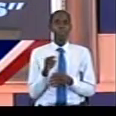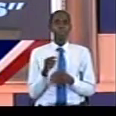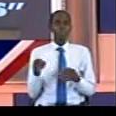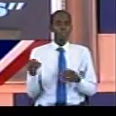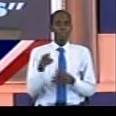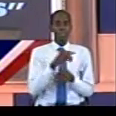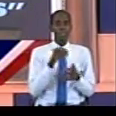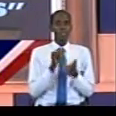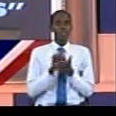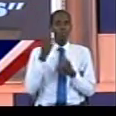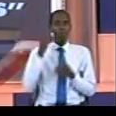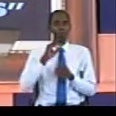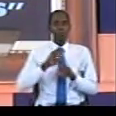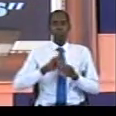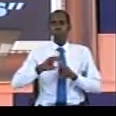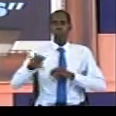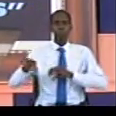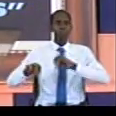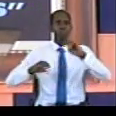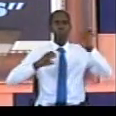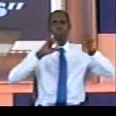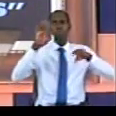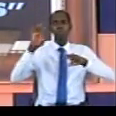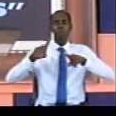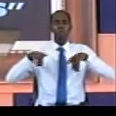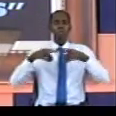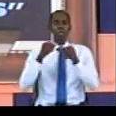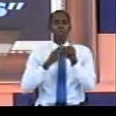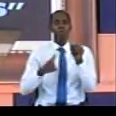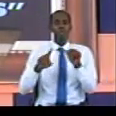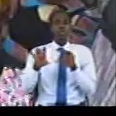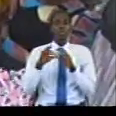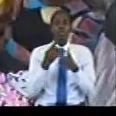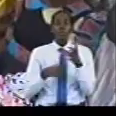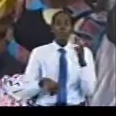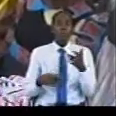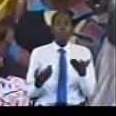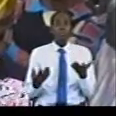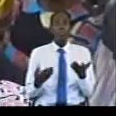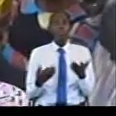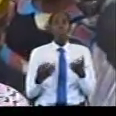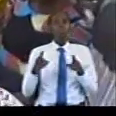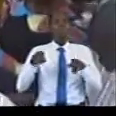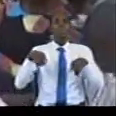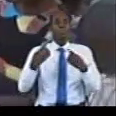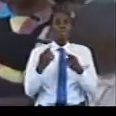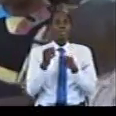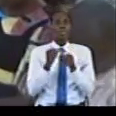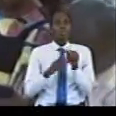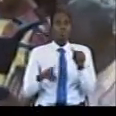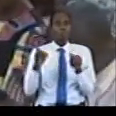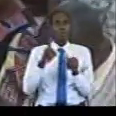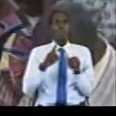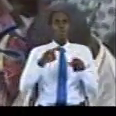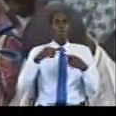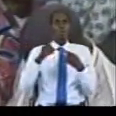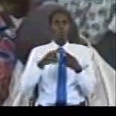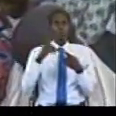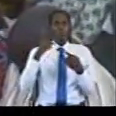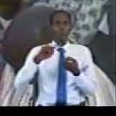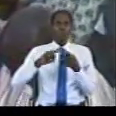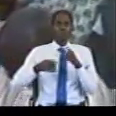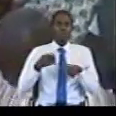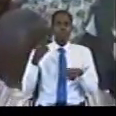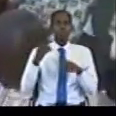scattered abroad went everywhere. What are they doing? They went to the communities preaching the word, and they went